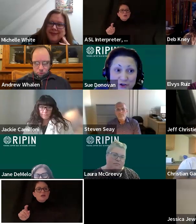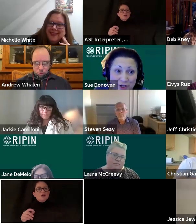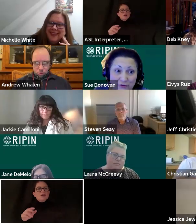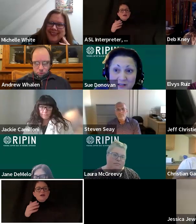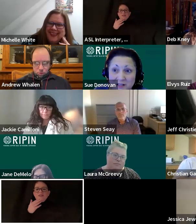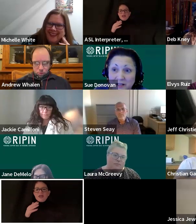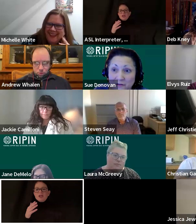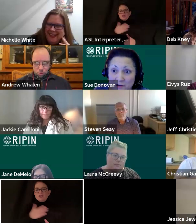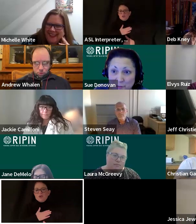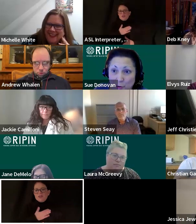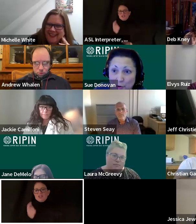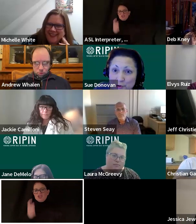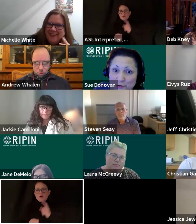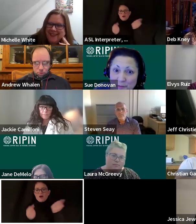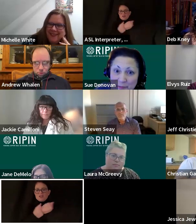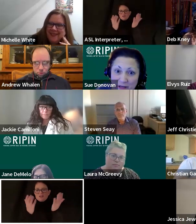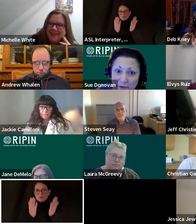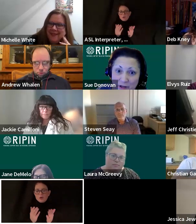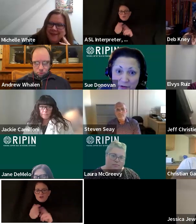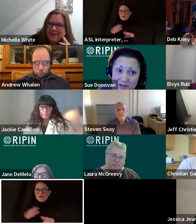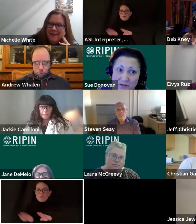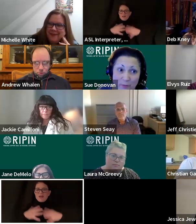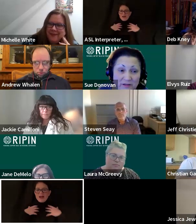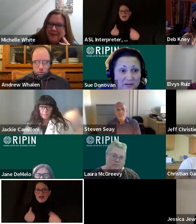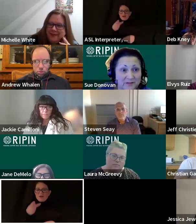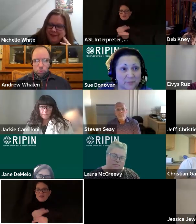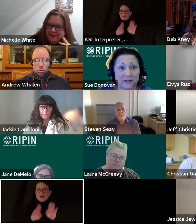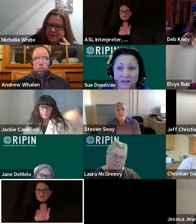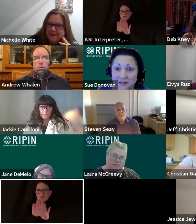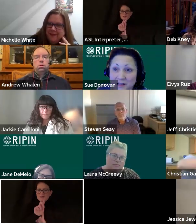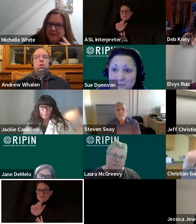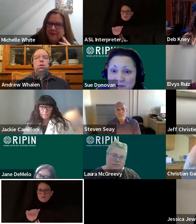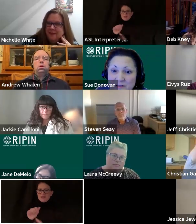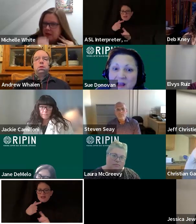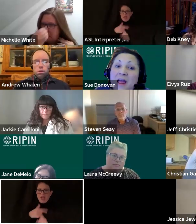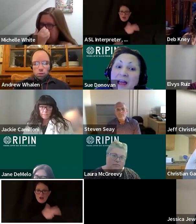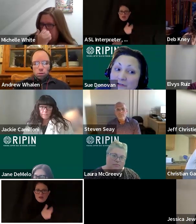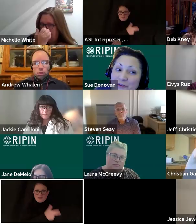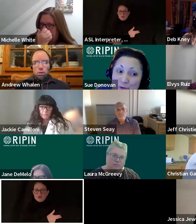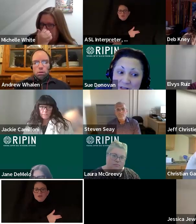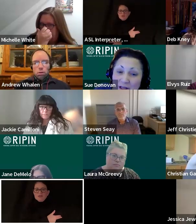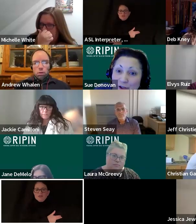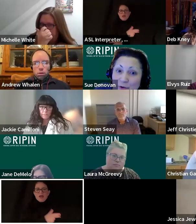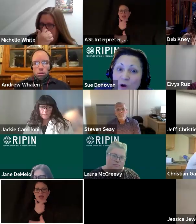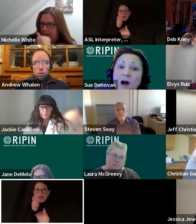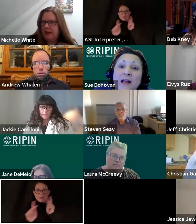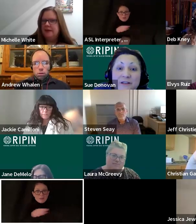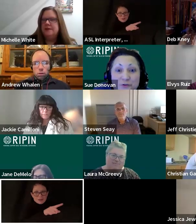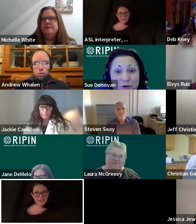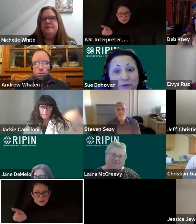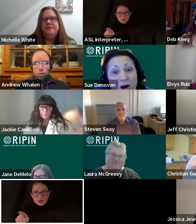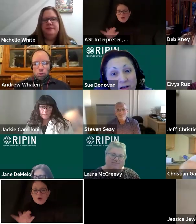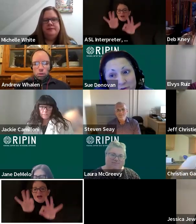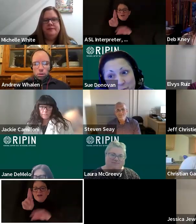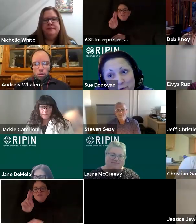Thanks to the generosity of our supporters from the Behavioral Healthcare, Developmental Disabilities and Hospitals and viewers like you, it